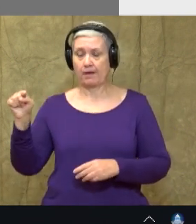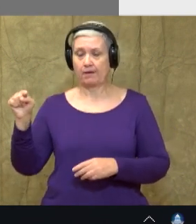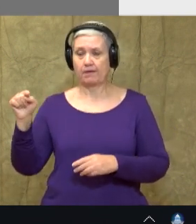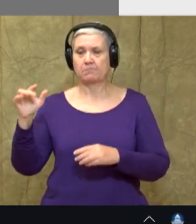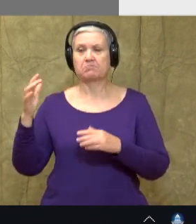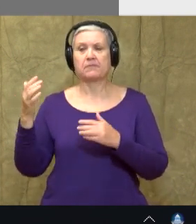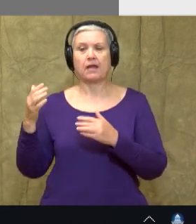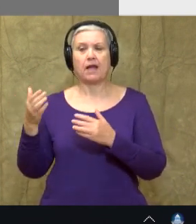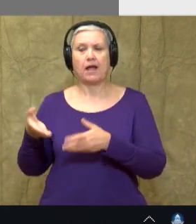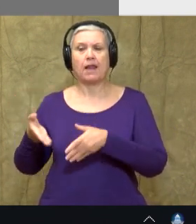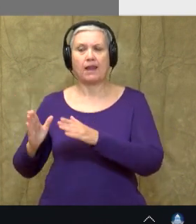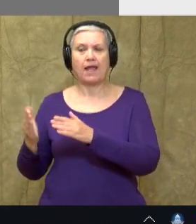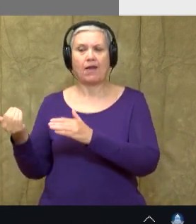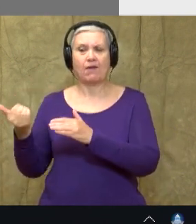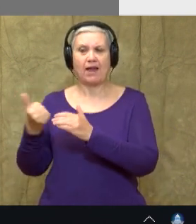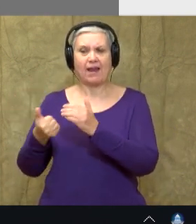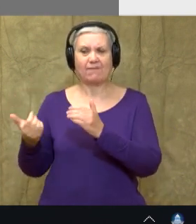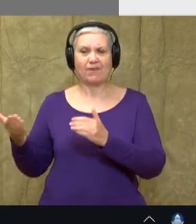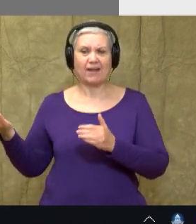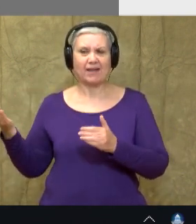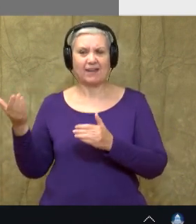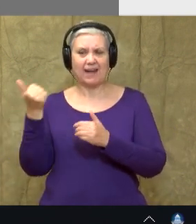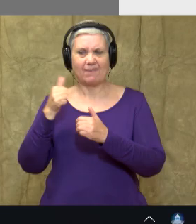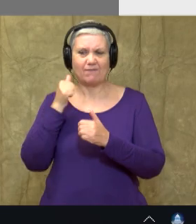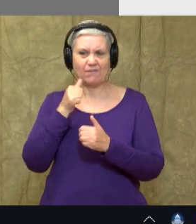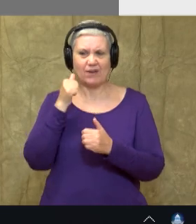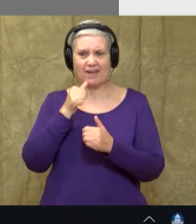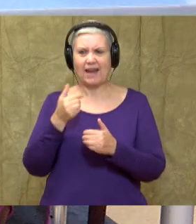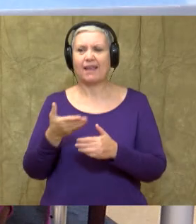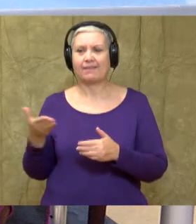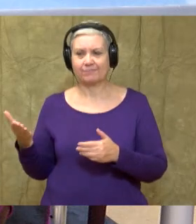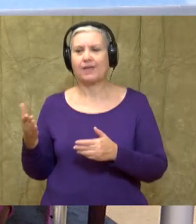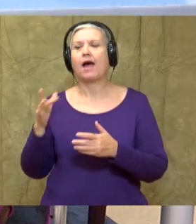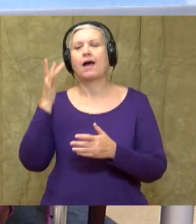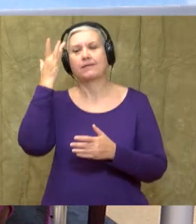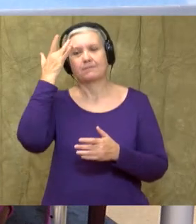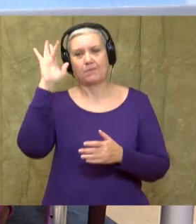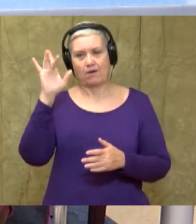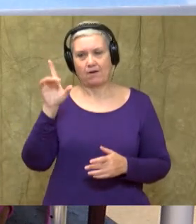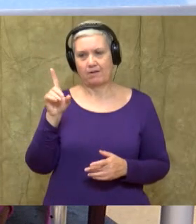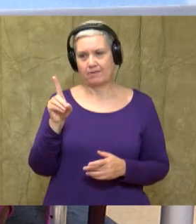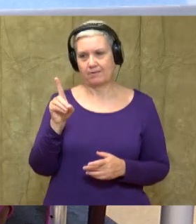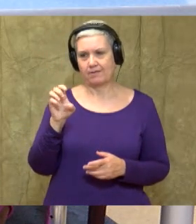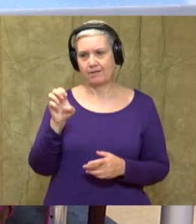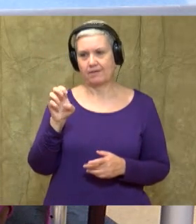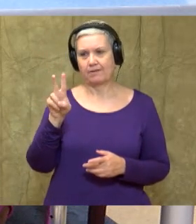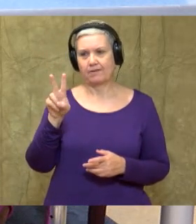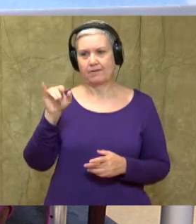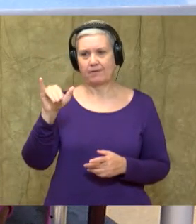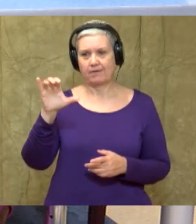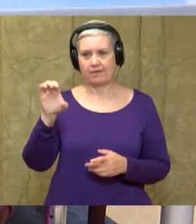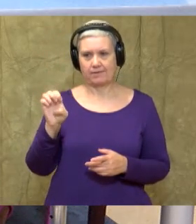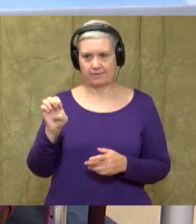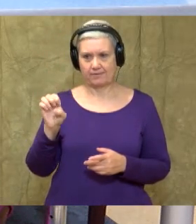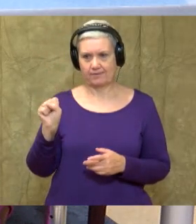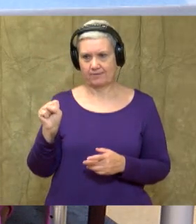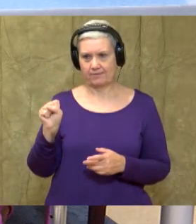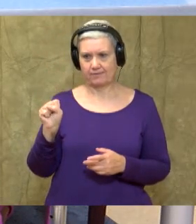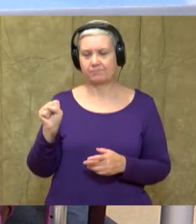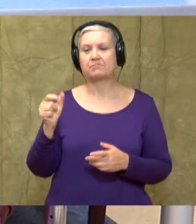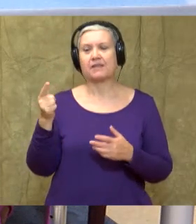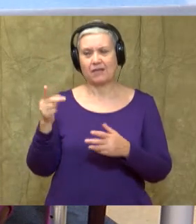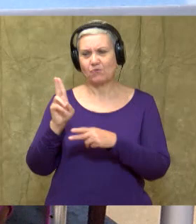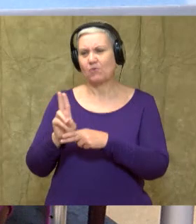everyday objects to join. Smart devices. Yes. Yes. And which many of us are using right now today. Smart